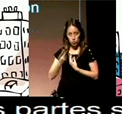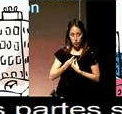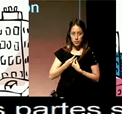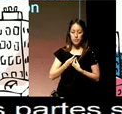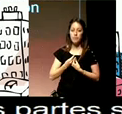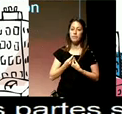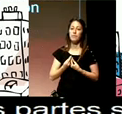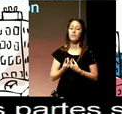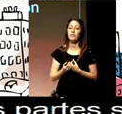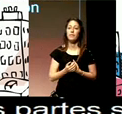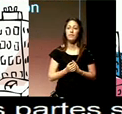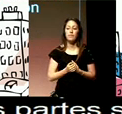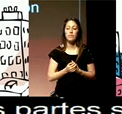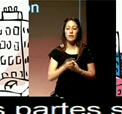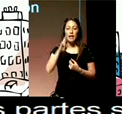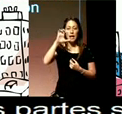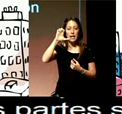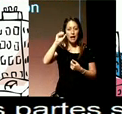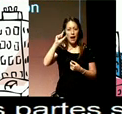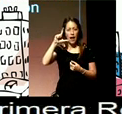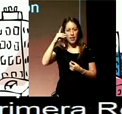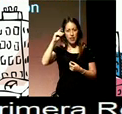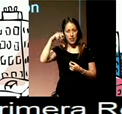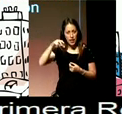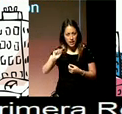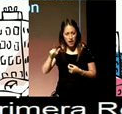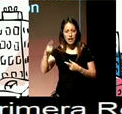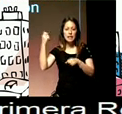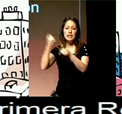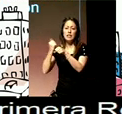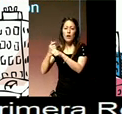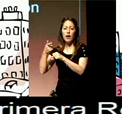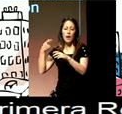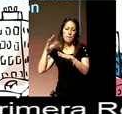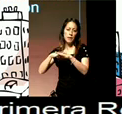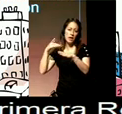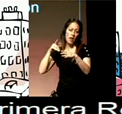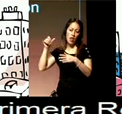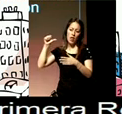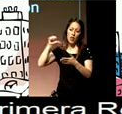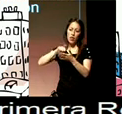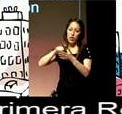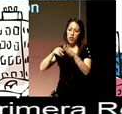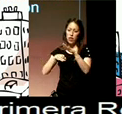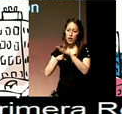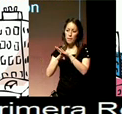development of cities. The Vivica Foundation and the Danish Disability Foundation